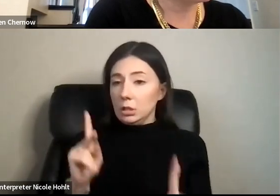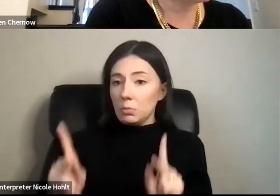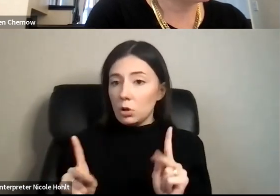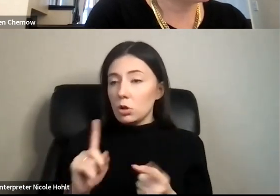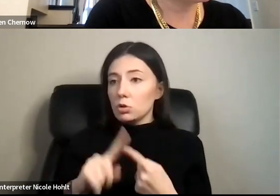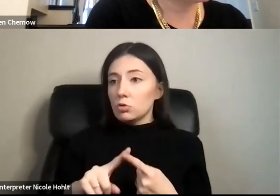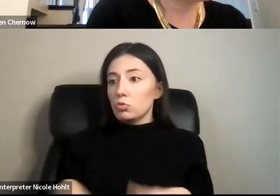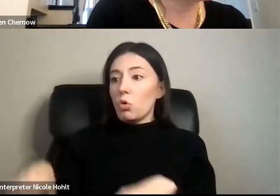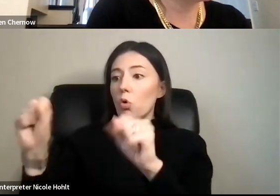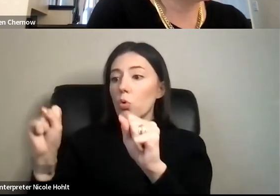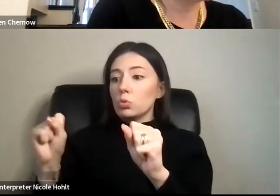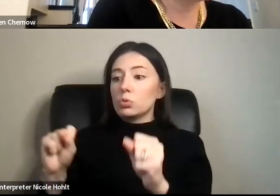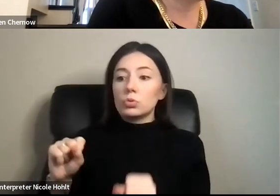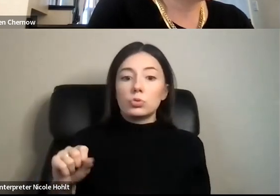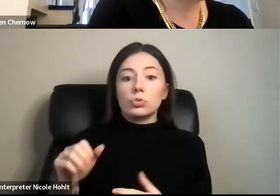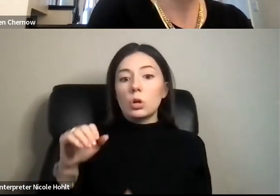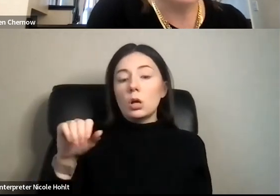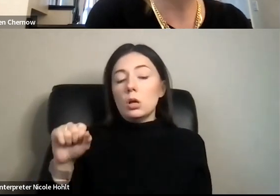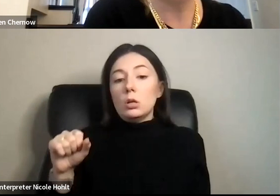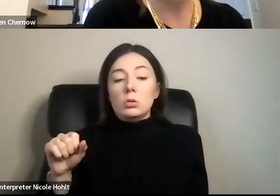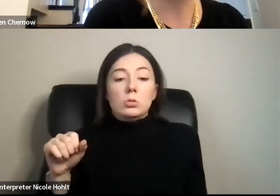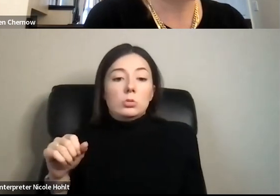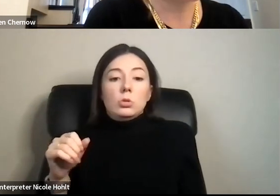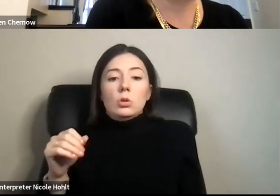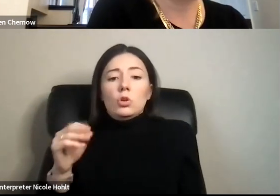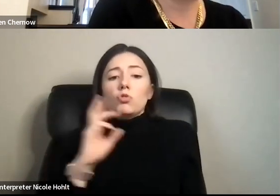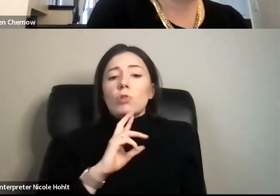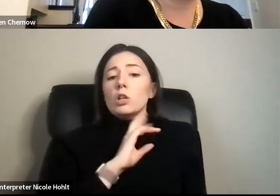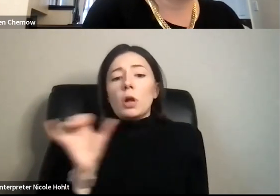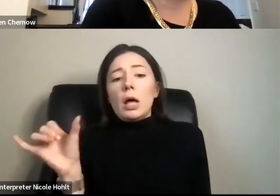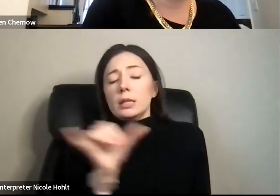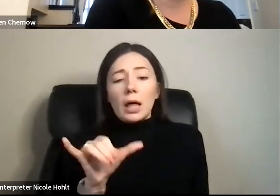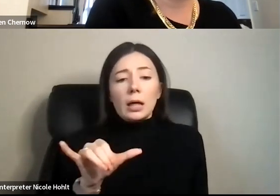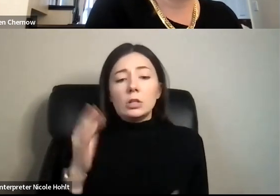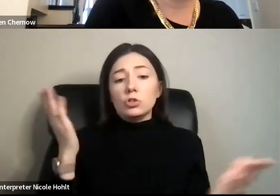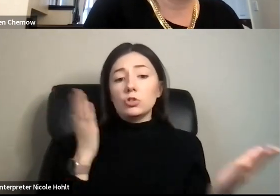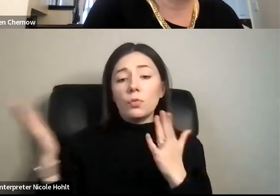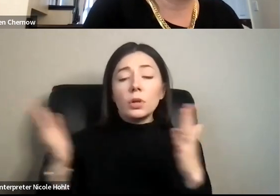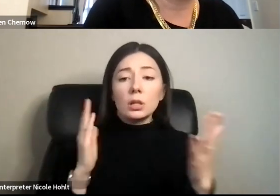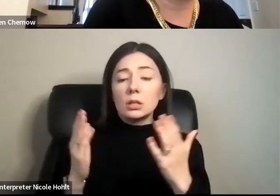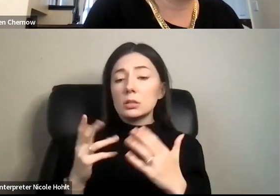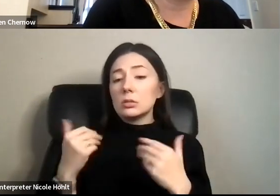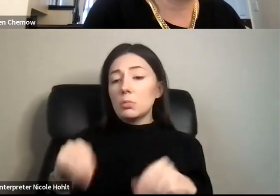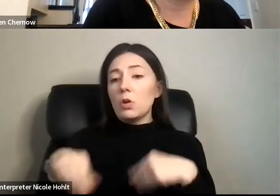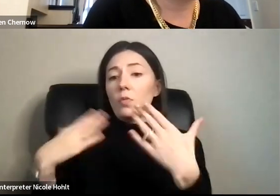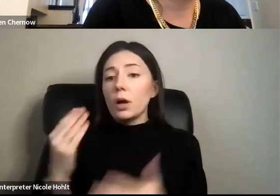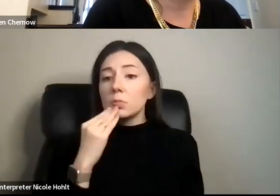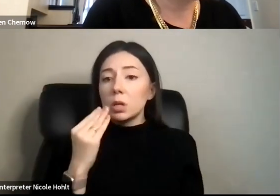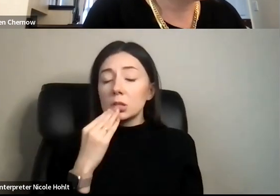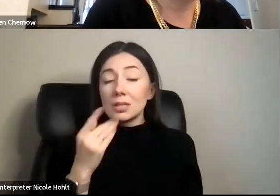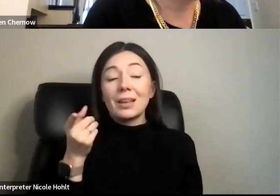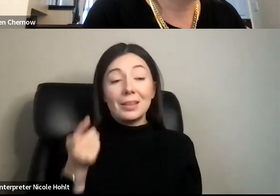host hospitality, to host people, to provide meals and welcoming spaces. And so this was the birth of American